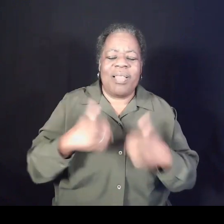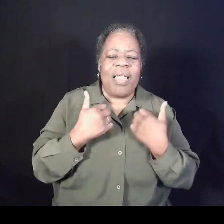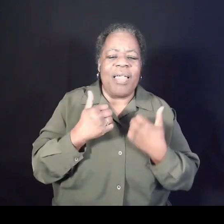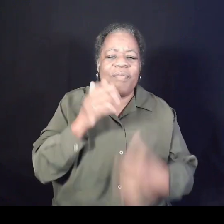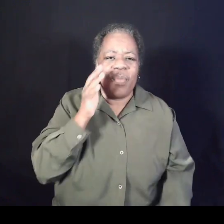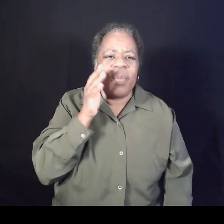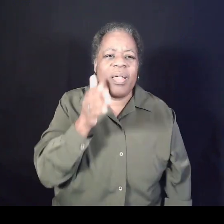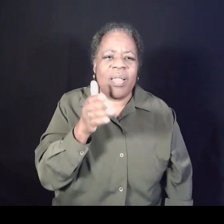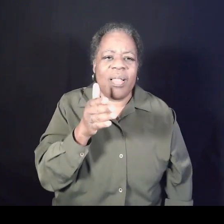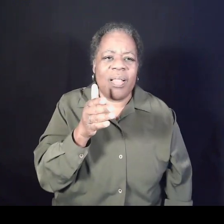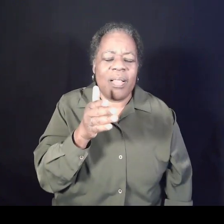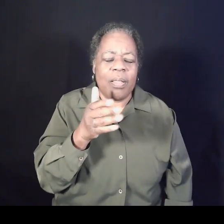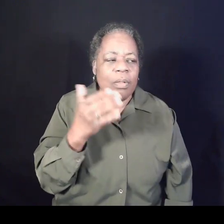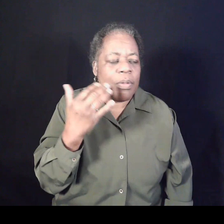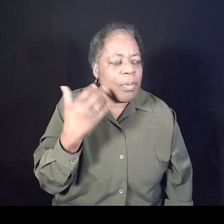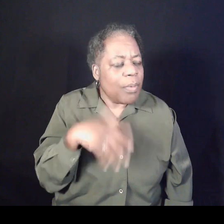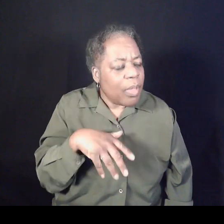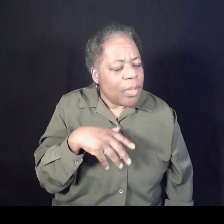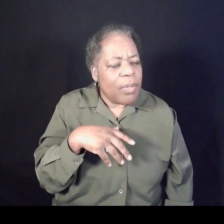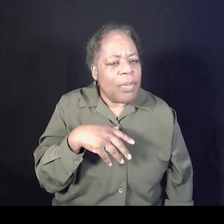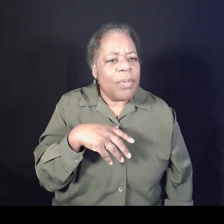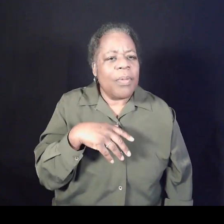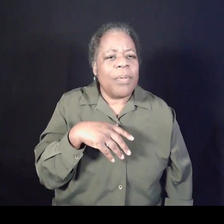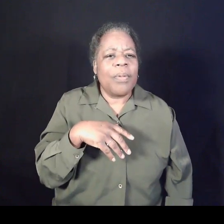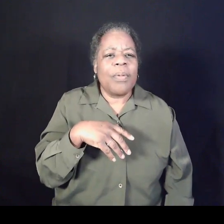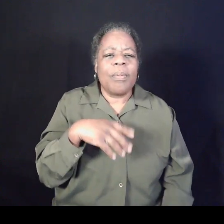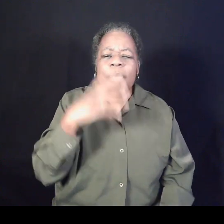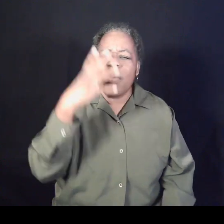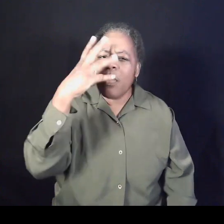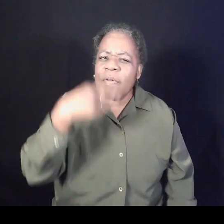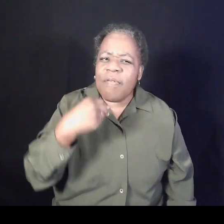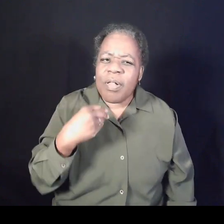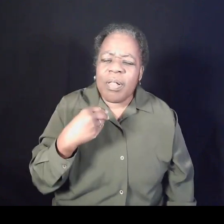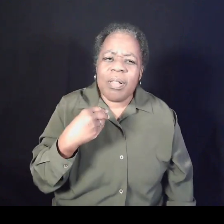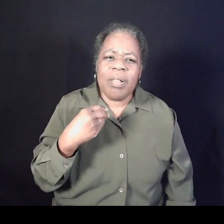And how remarkable, how beautiful,